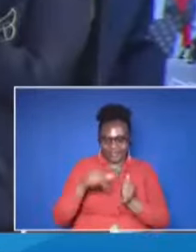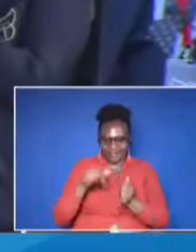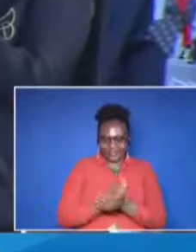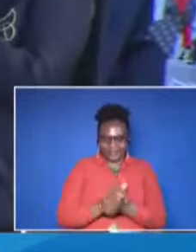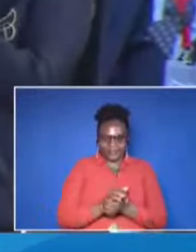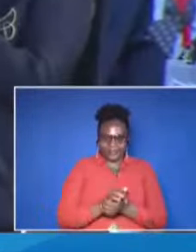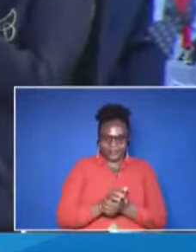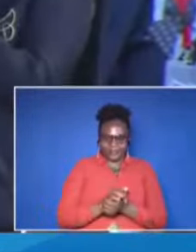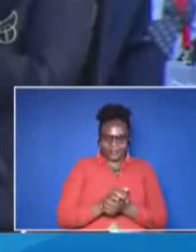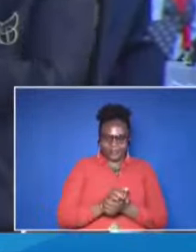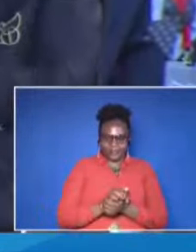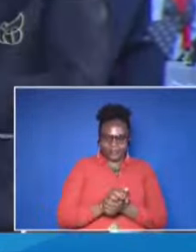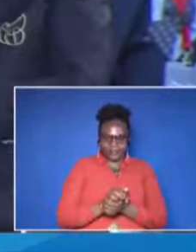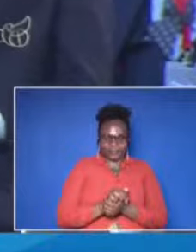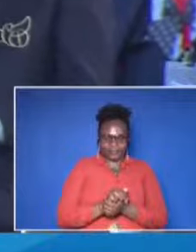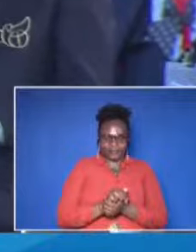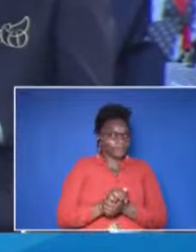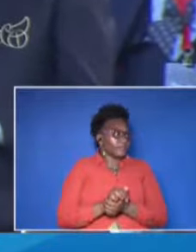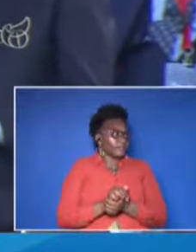us